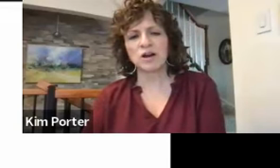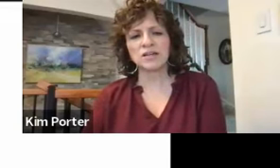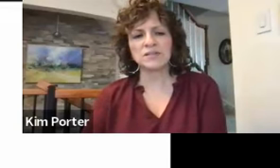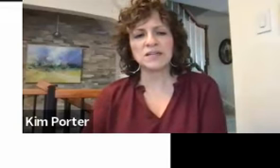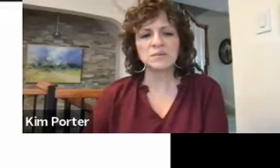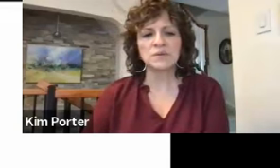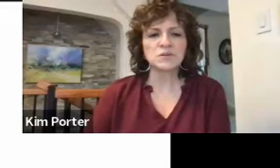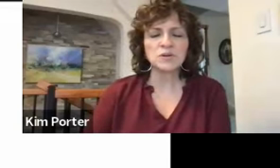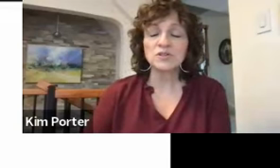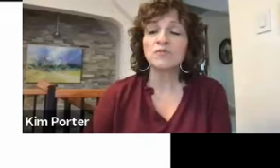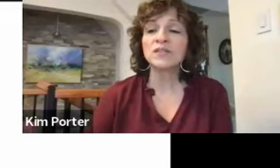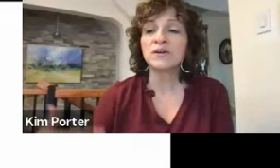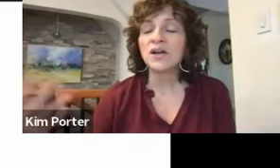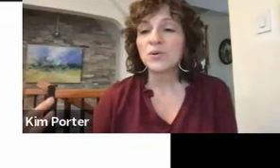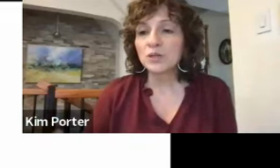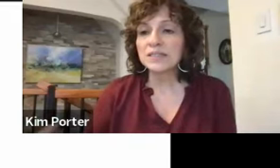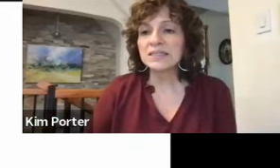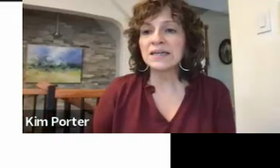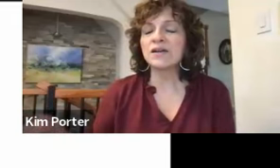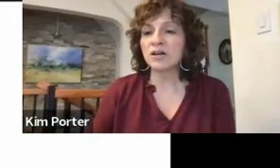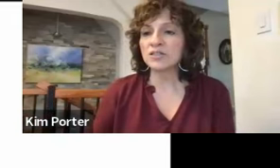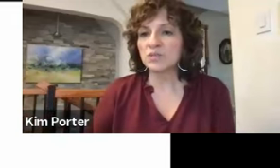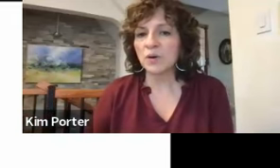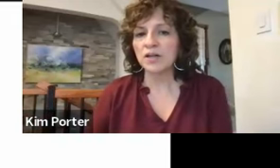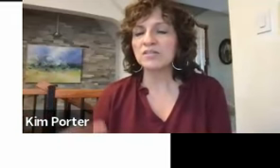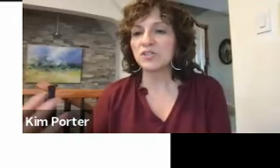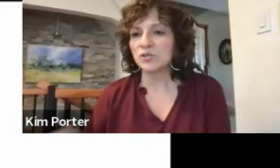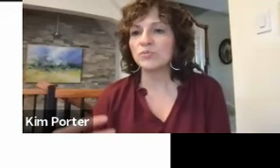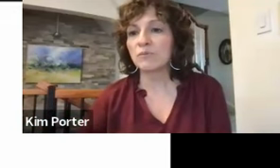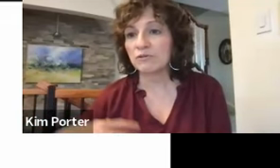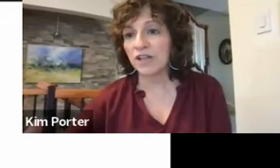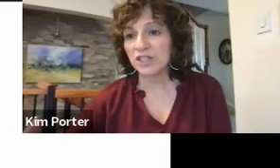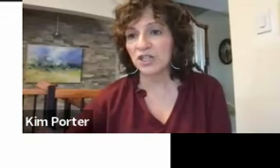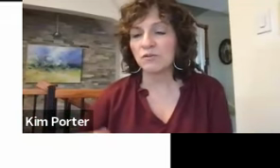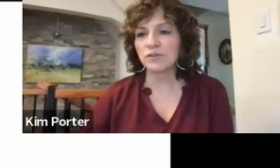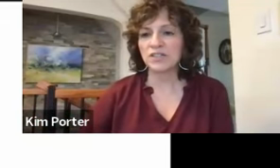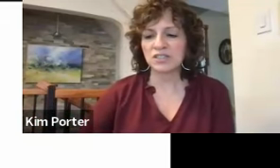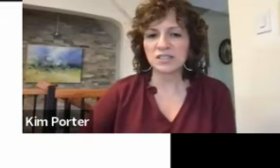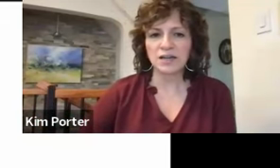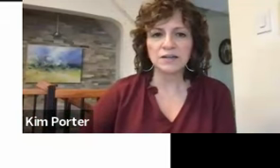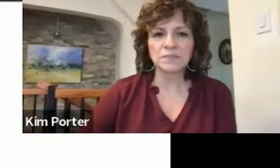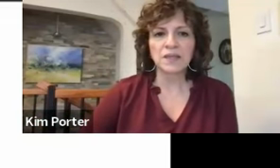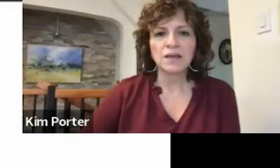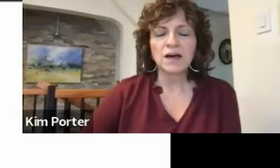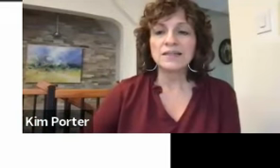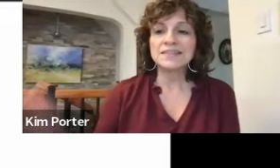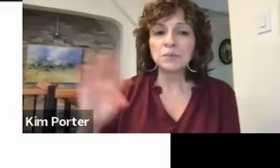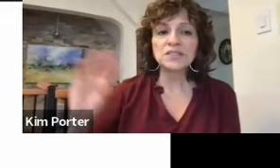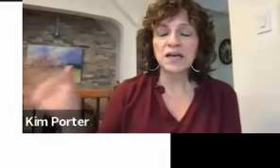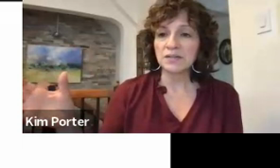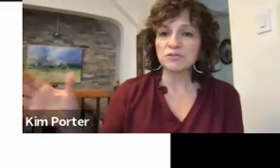feel kind of groggy or lazy about schoolwork. So hopefully we're eliciting an honest response to that reflection of what they just said.